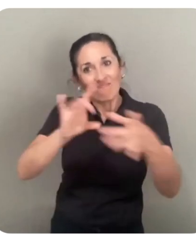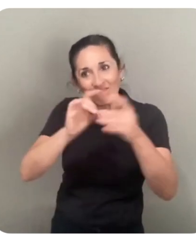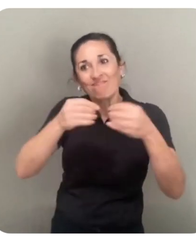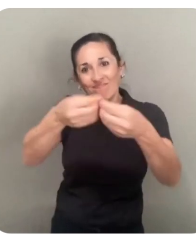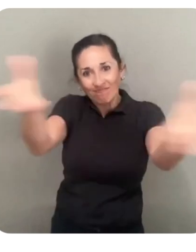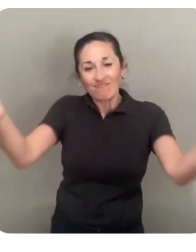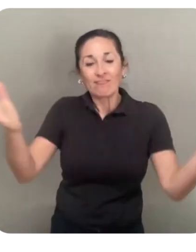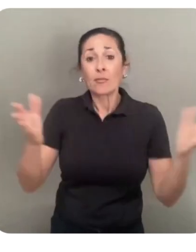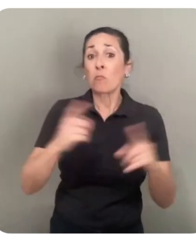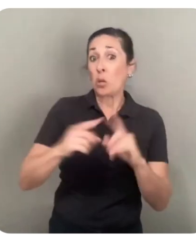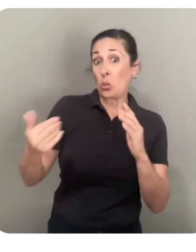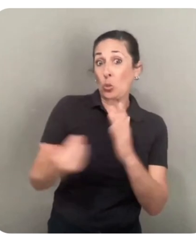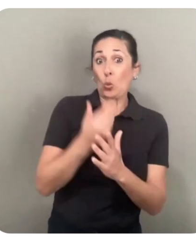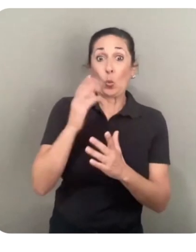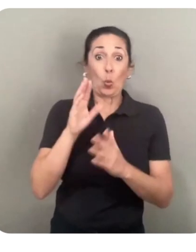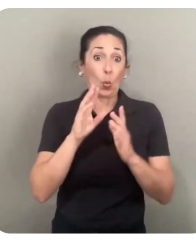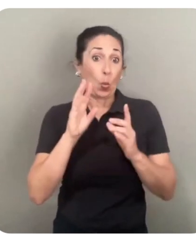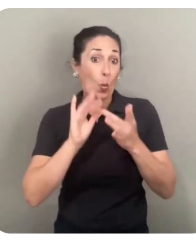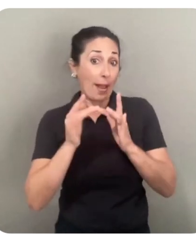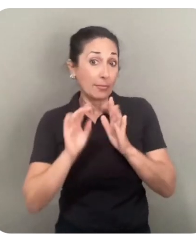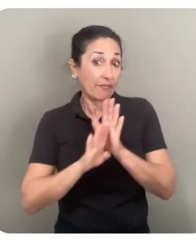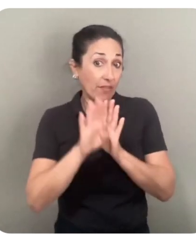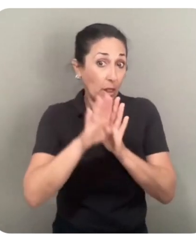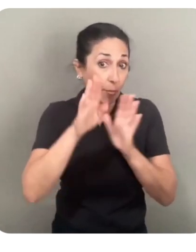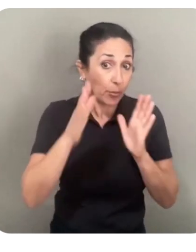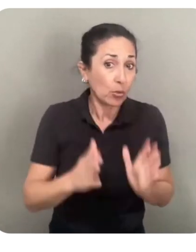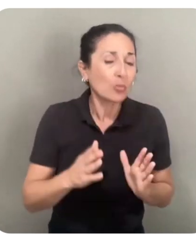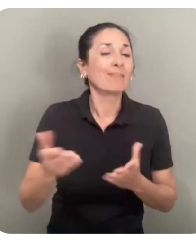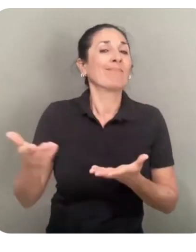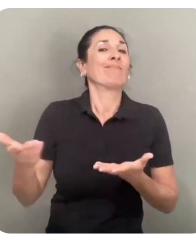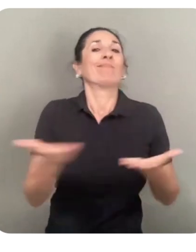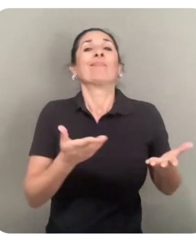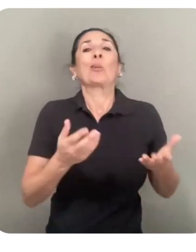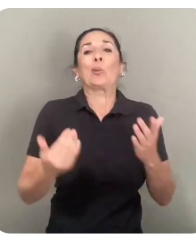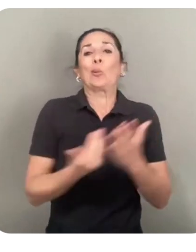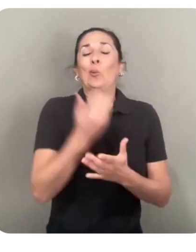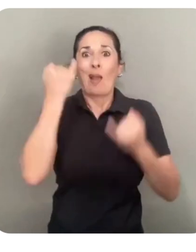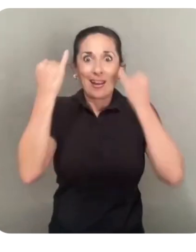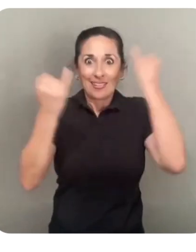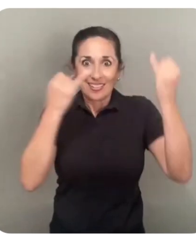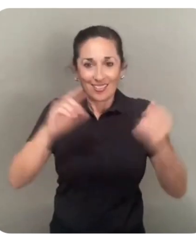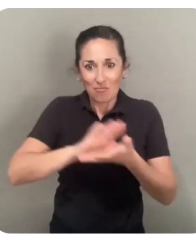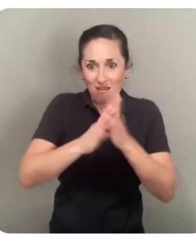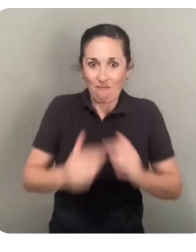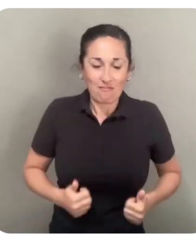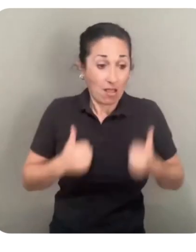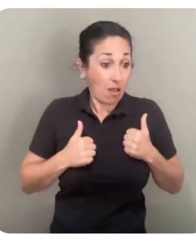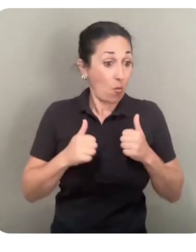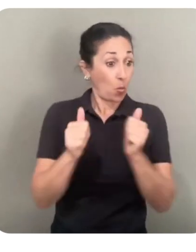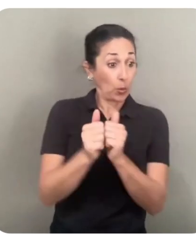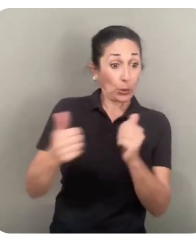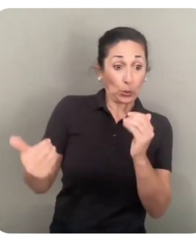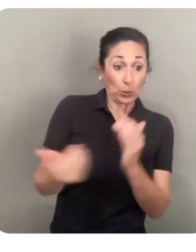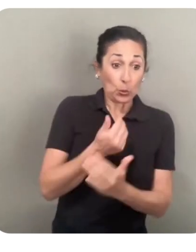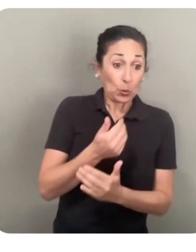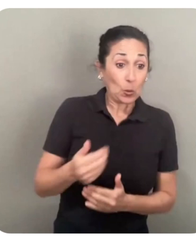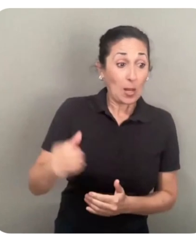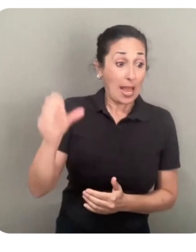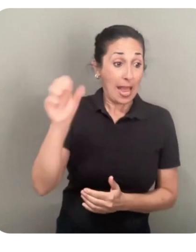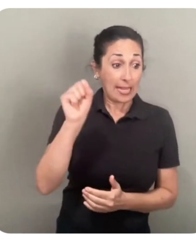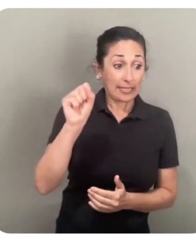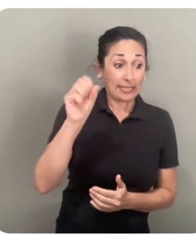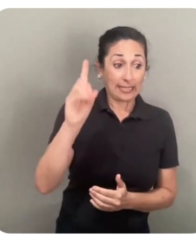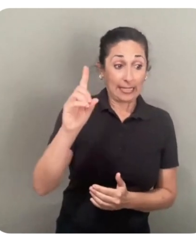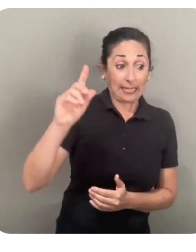who bring amazing new ideas to life. What's more, with the new Meta Spatial SDK and WebXR, you